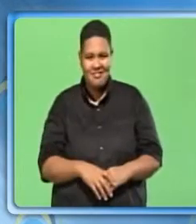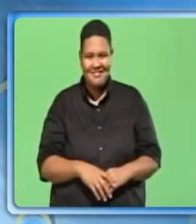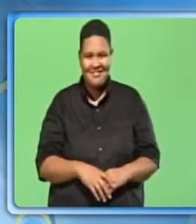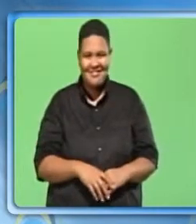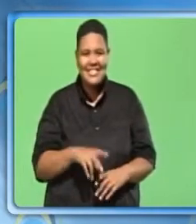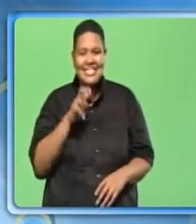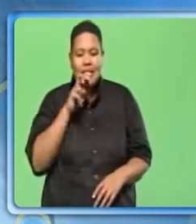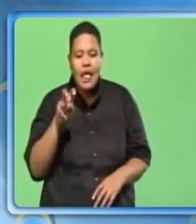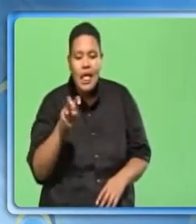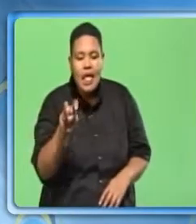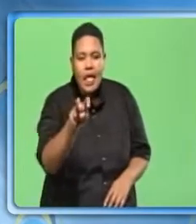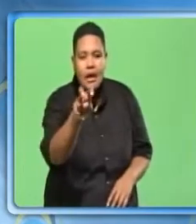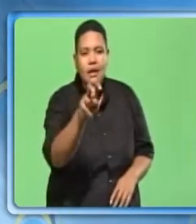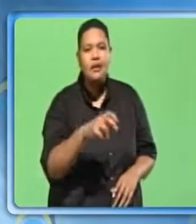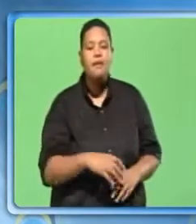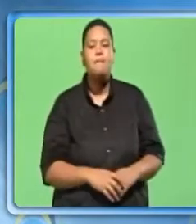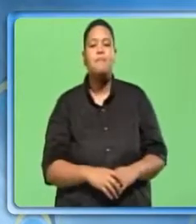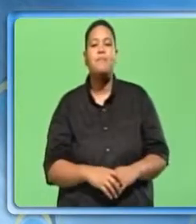snakes,